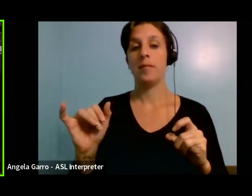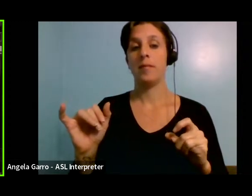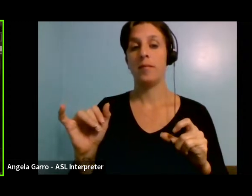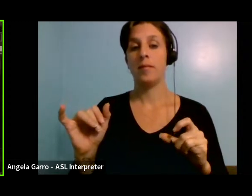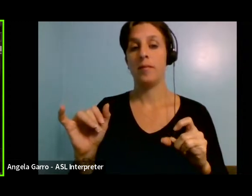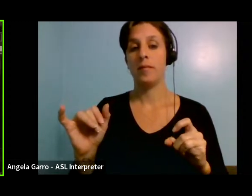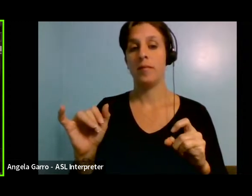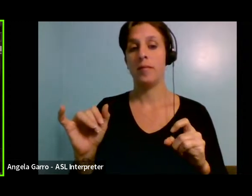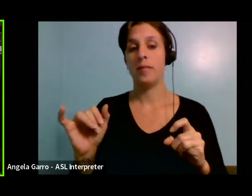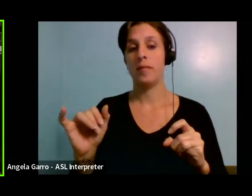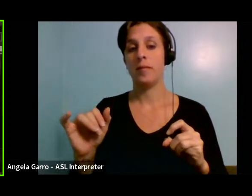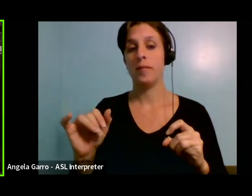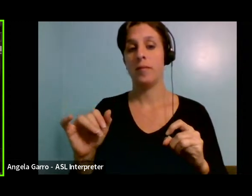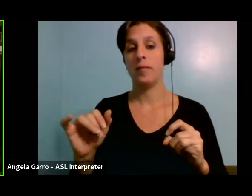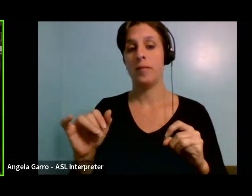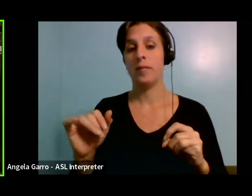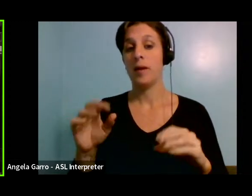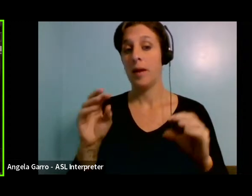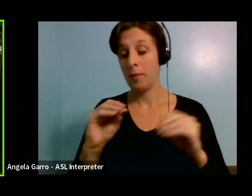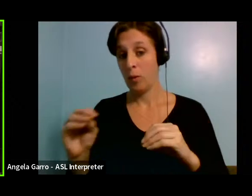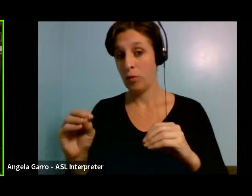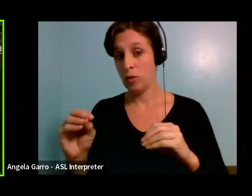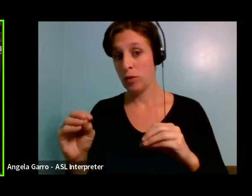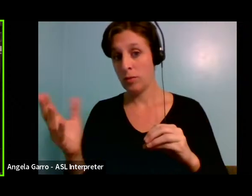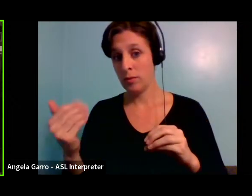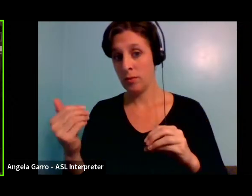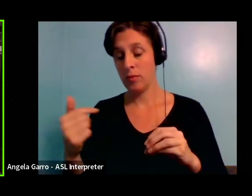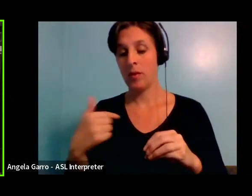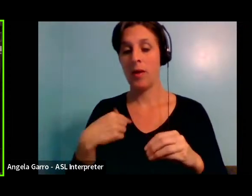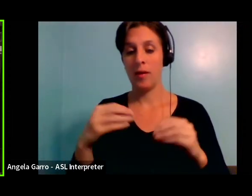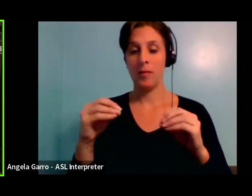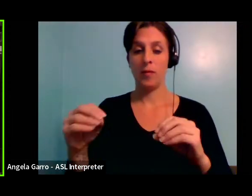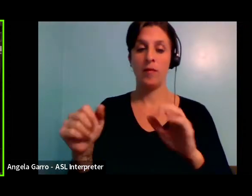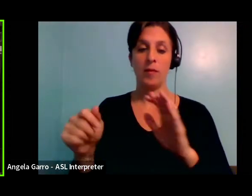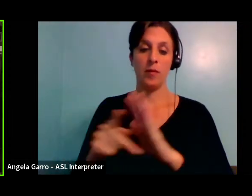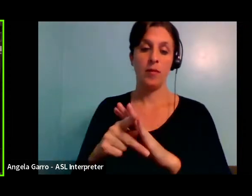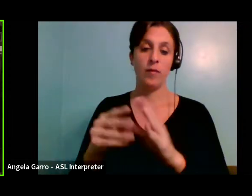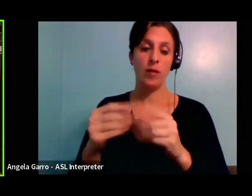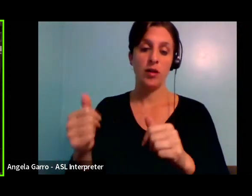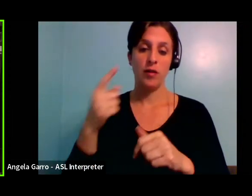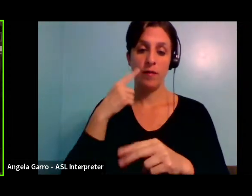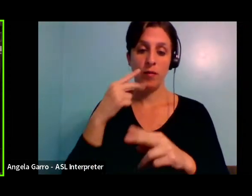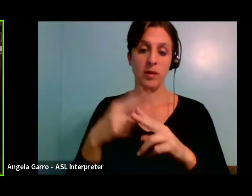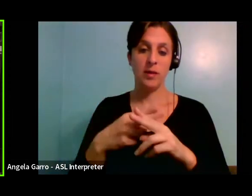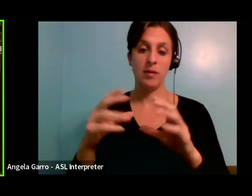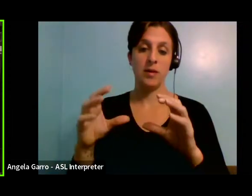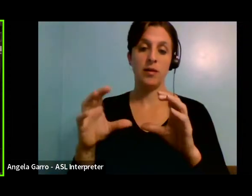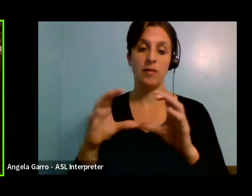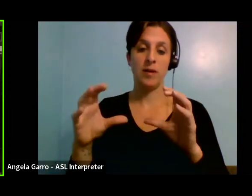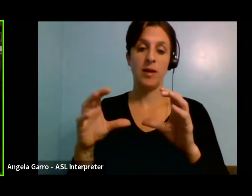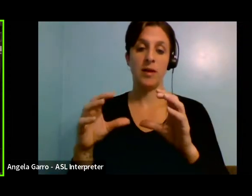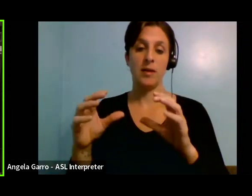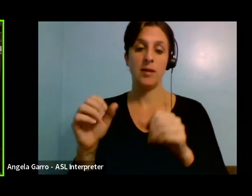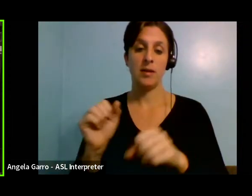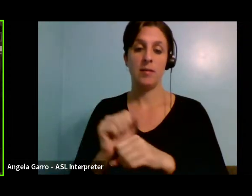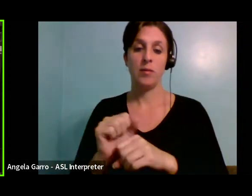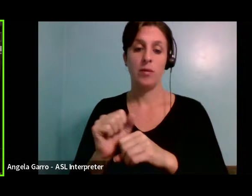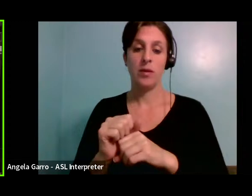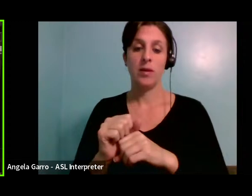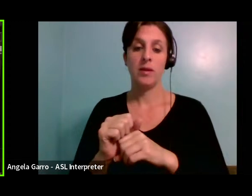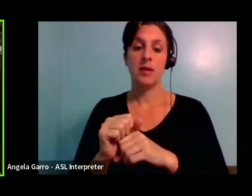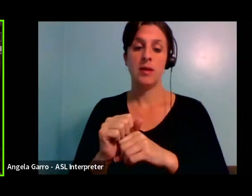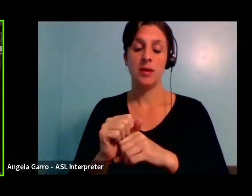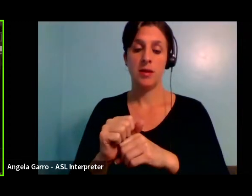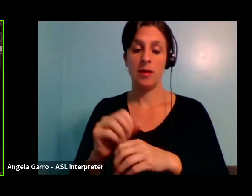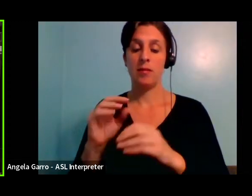Can I please get a motion? I move for approval of the resolution for temporary certificated employees. Thank you. Motion by